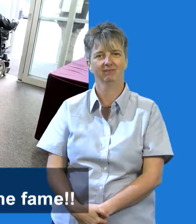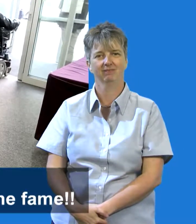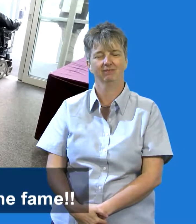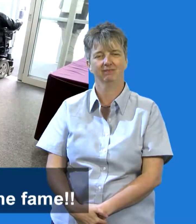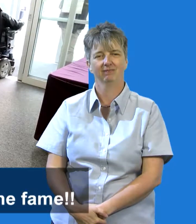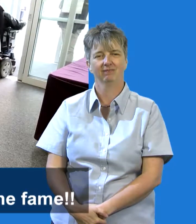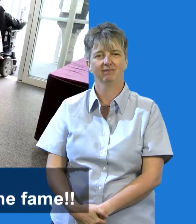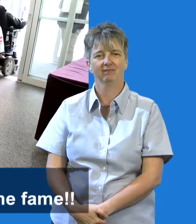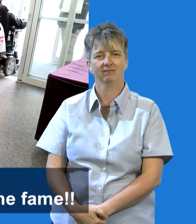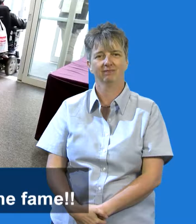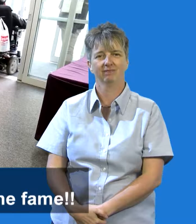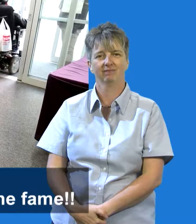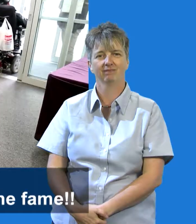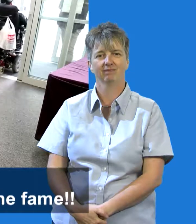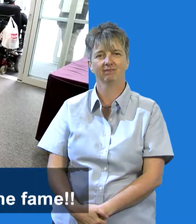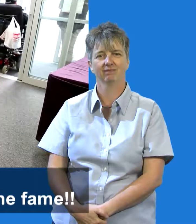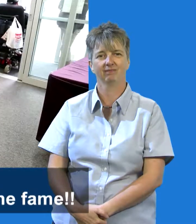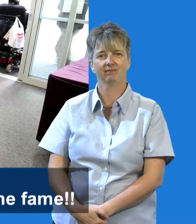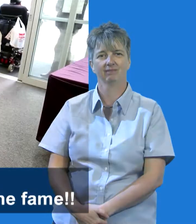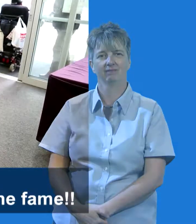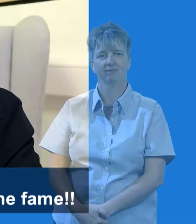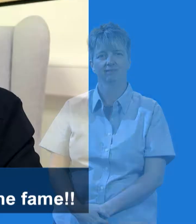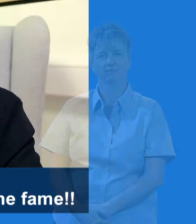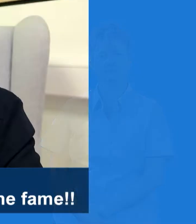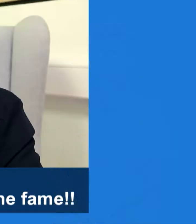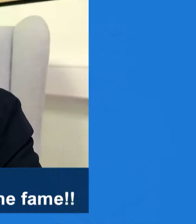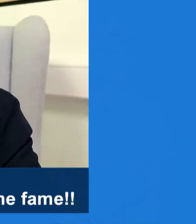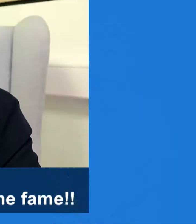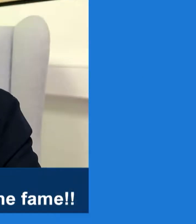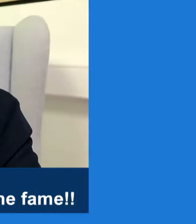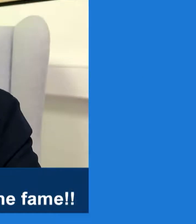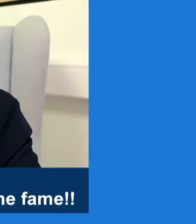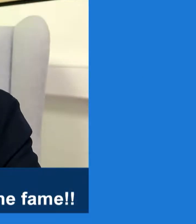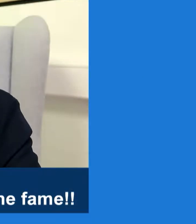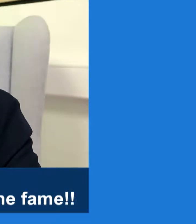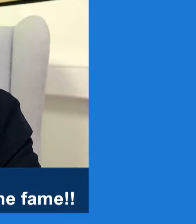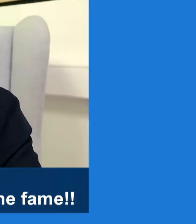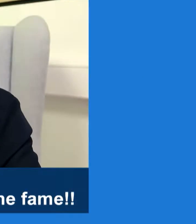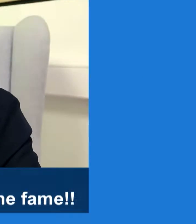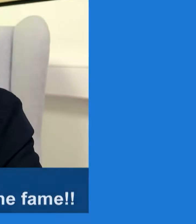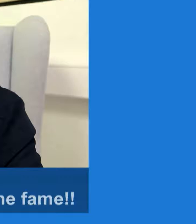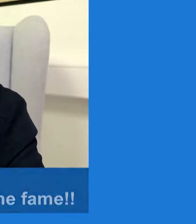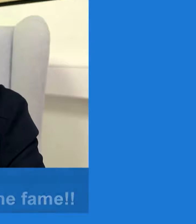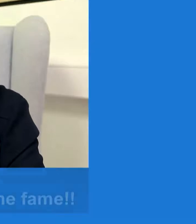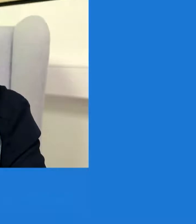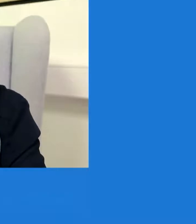It makes me a person. Else I'd be nobody. And I love the fame.